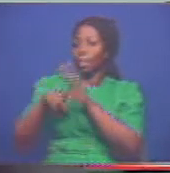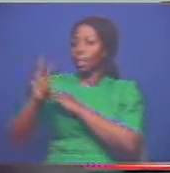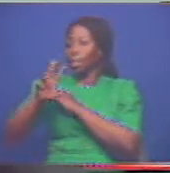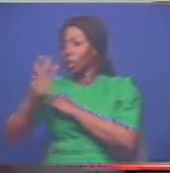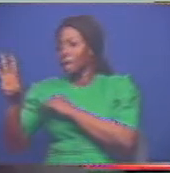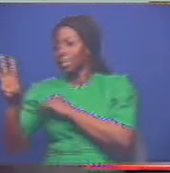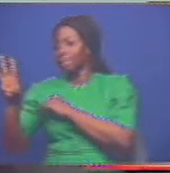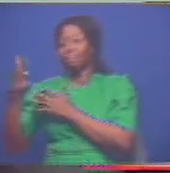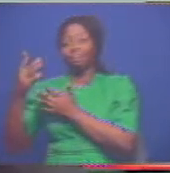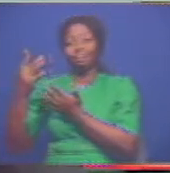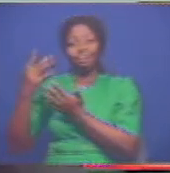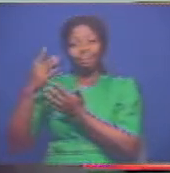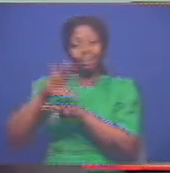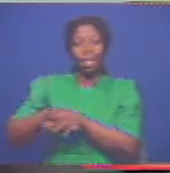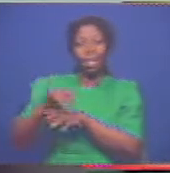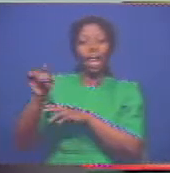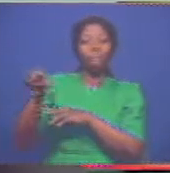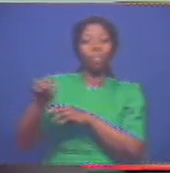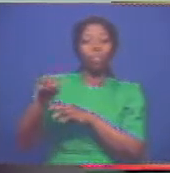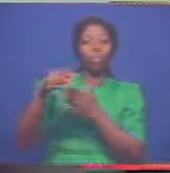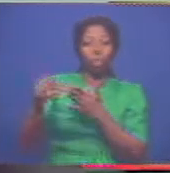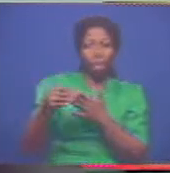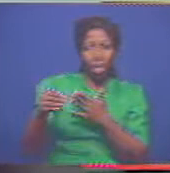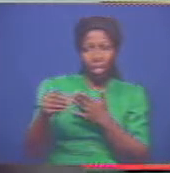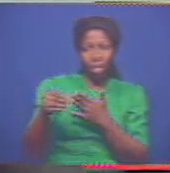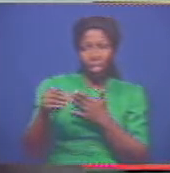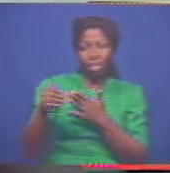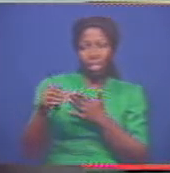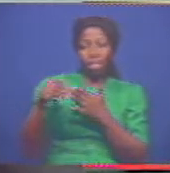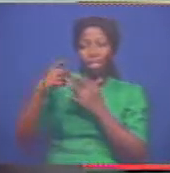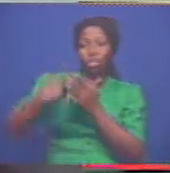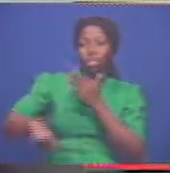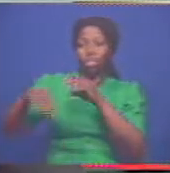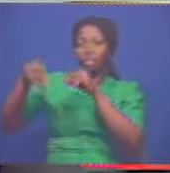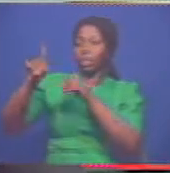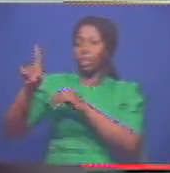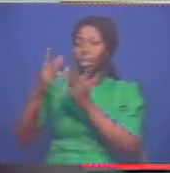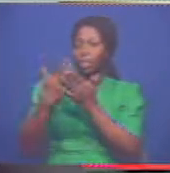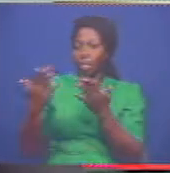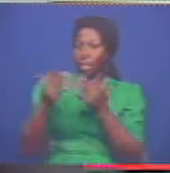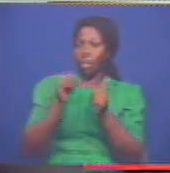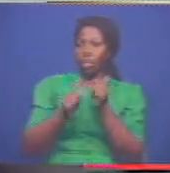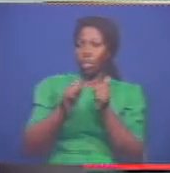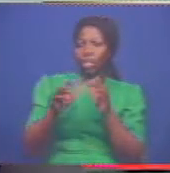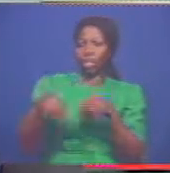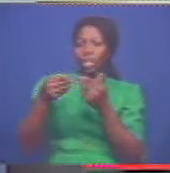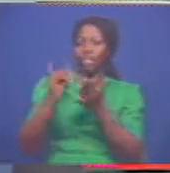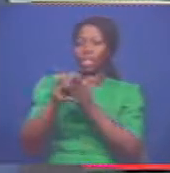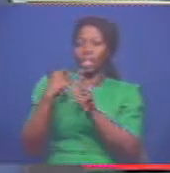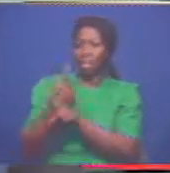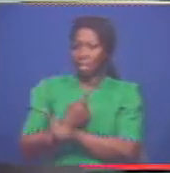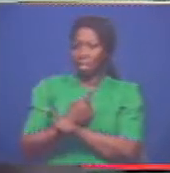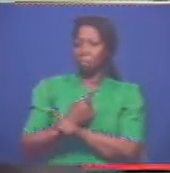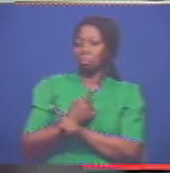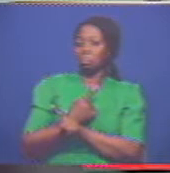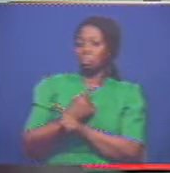$1 million. And maybe some, the cost of cement is one of those things, maybe that influences that. I don't know about the underlying